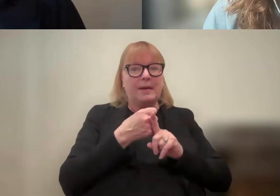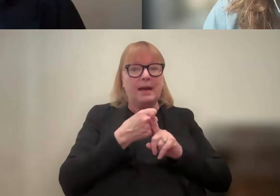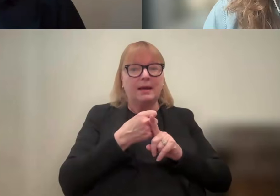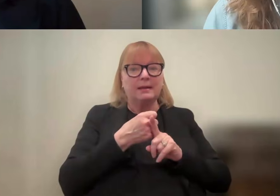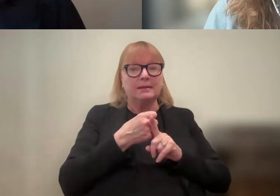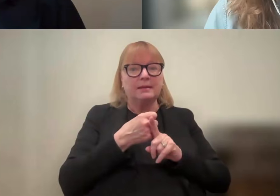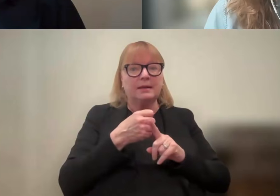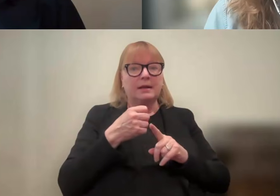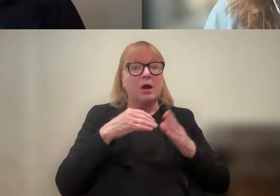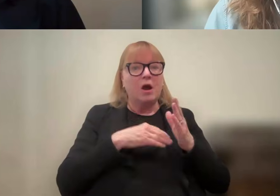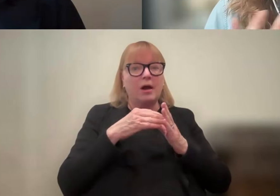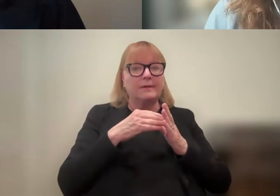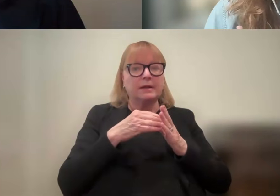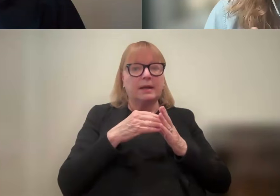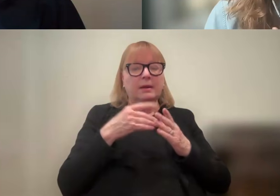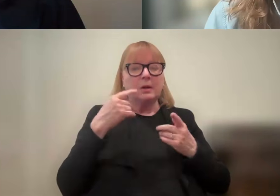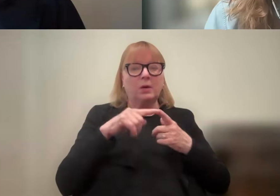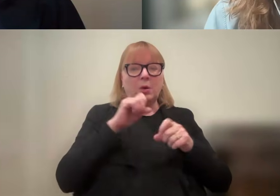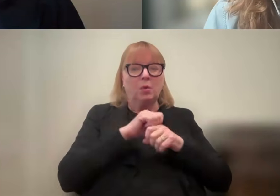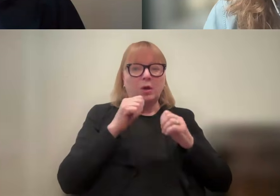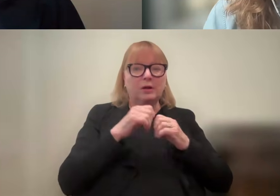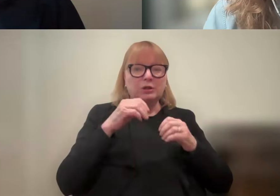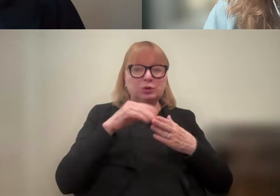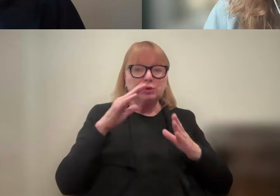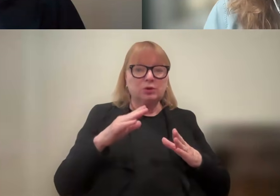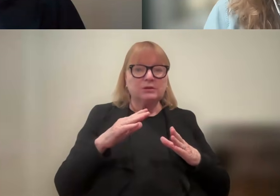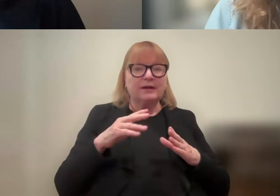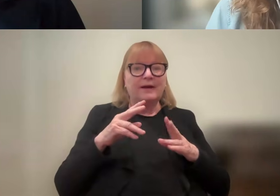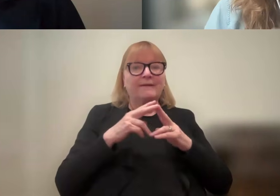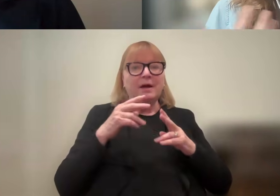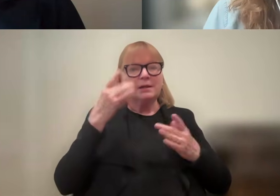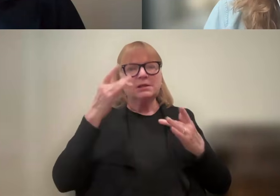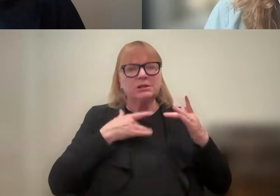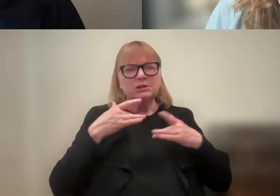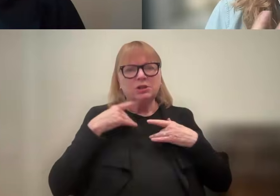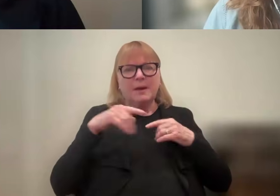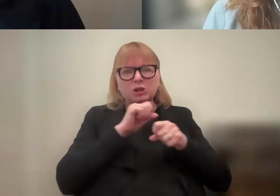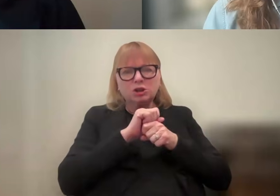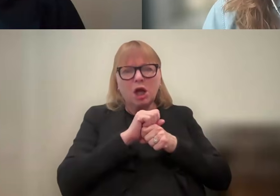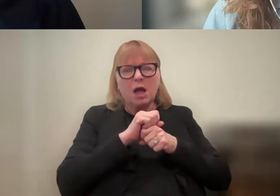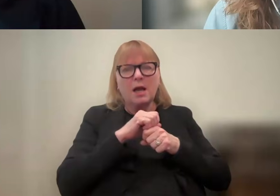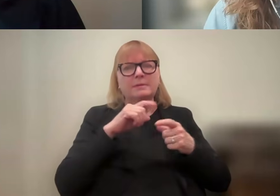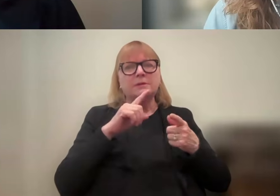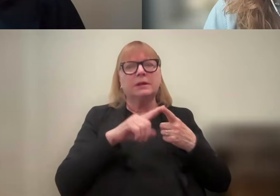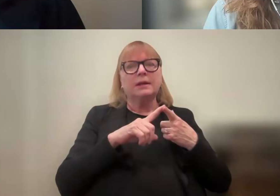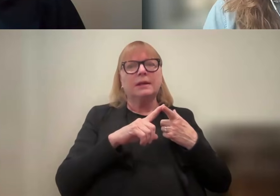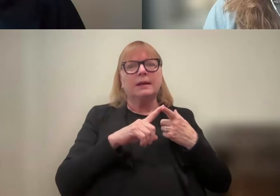of, oftentimes when working with students, they're very concerned about jobs and taking away their